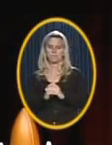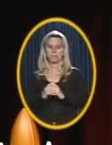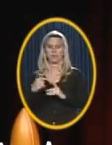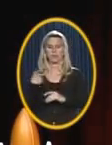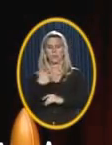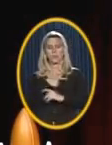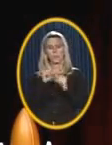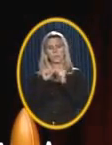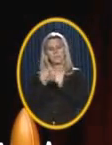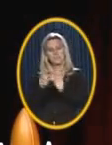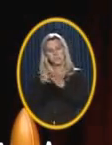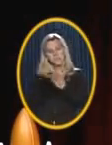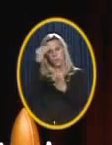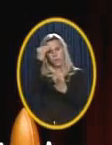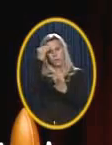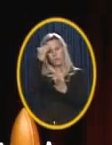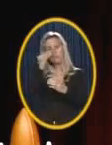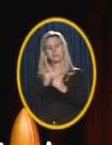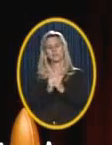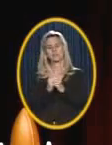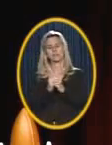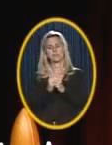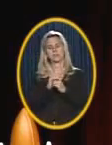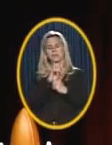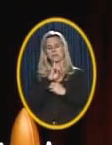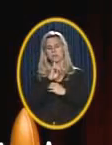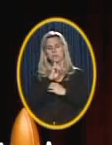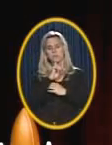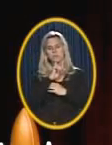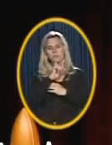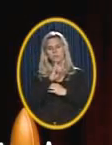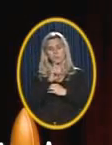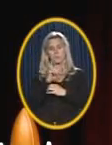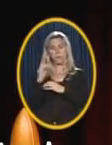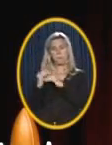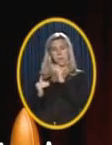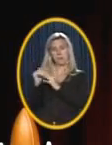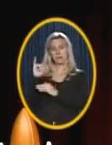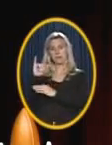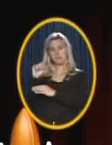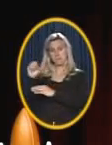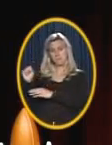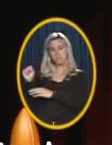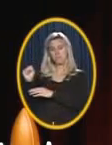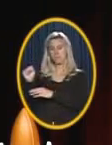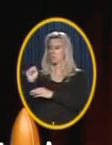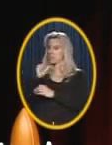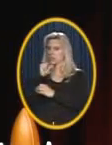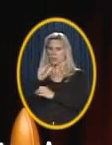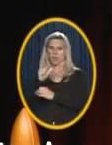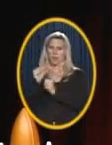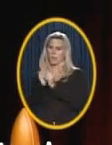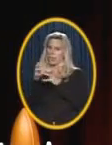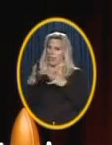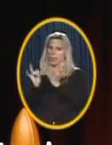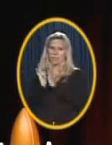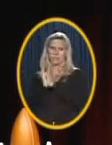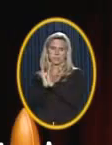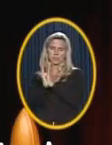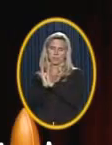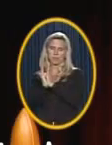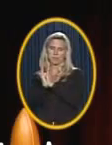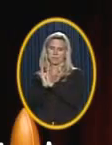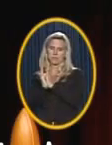We're continuing to learn. We certainly building the space station, that couldn't have been done without the